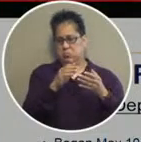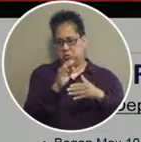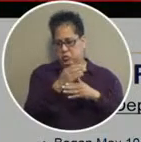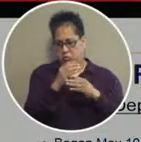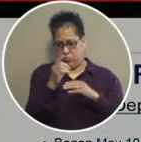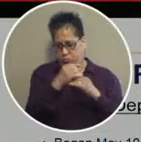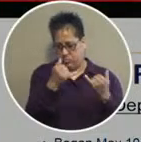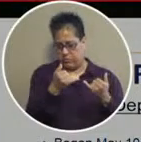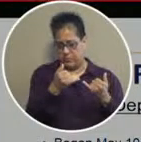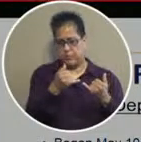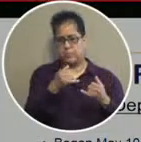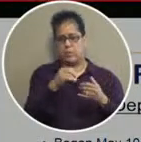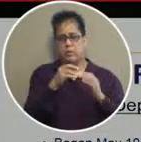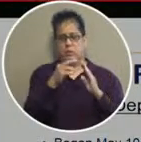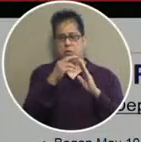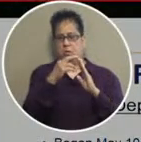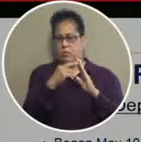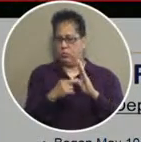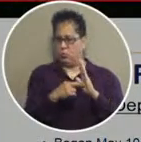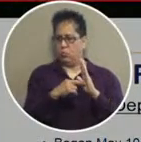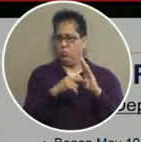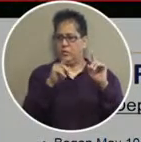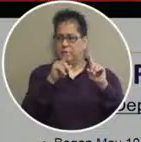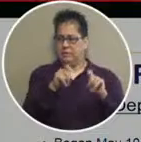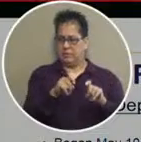today. The rural testing